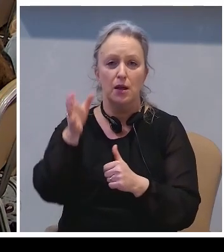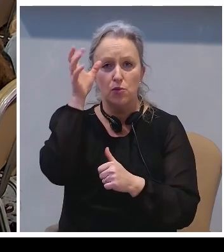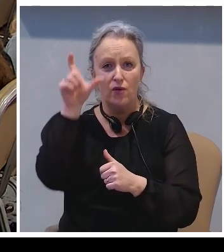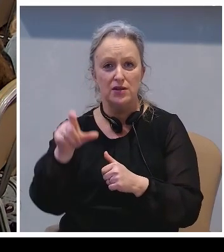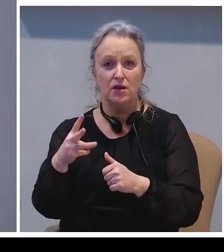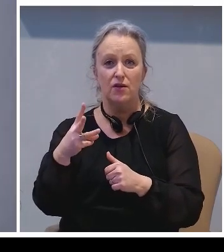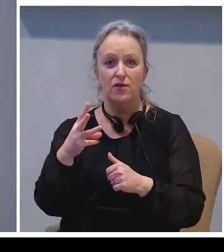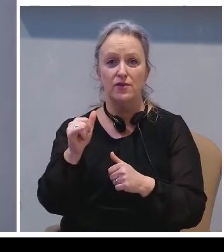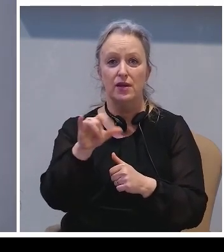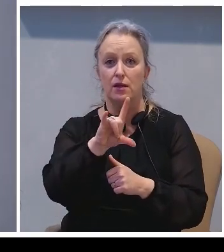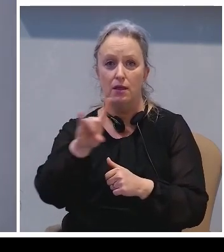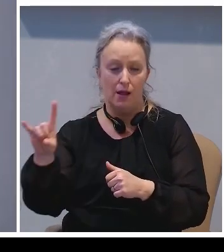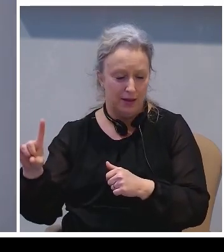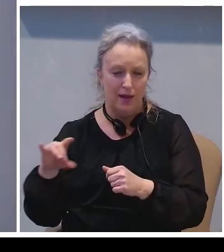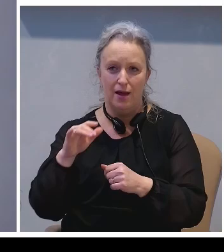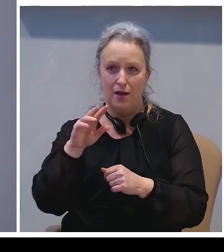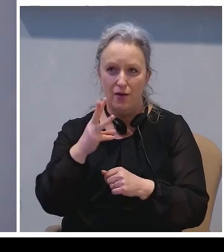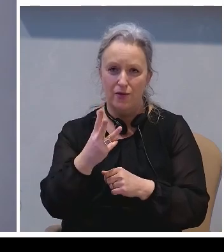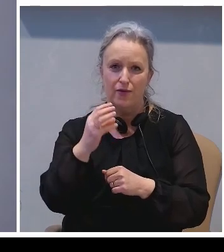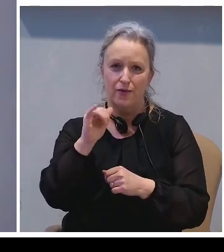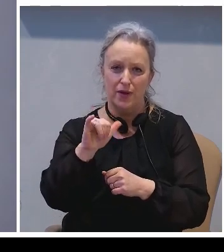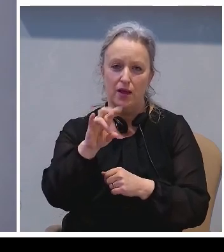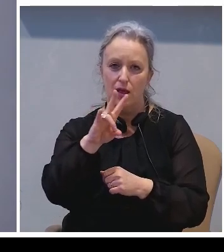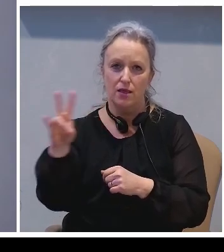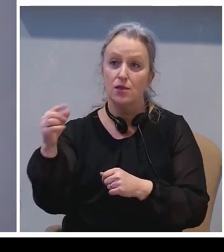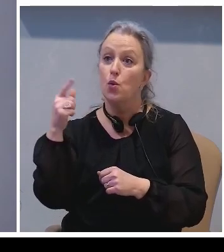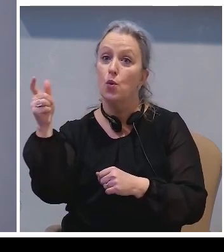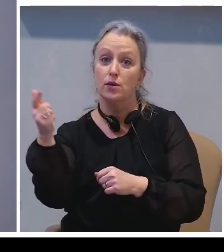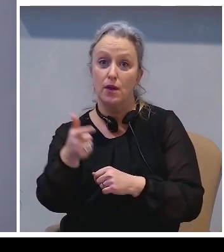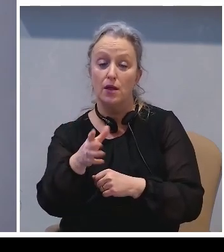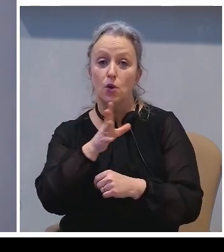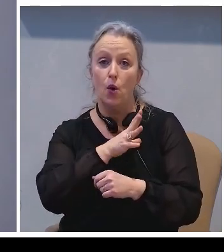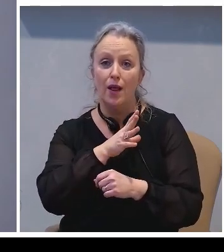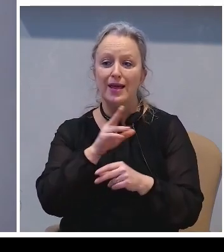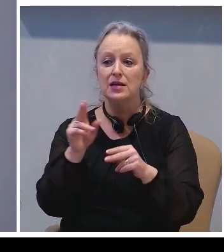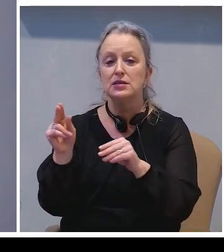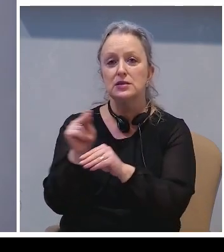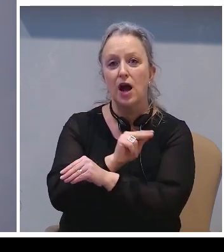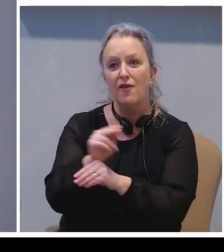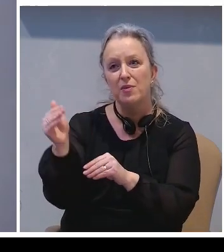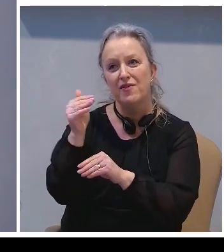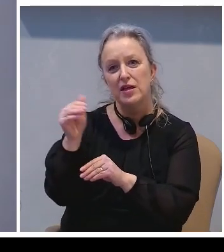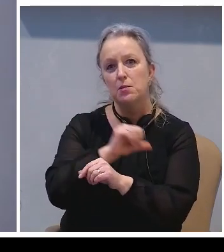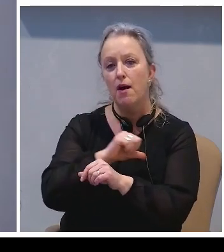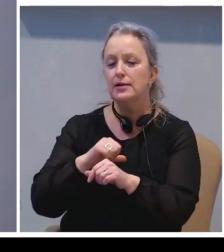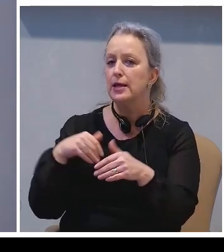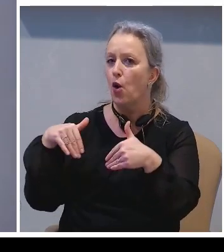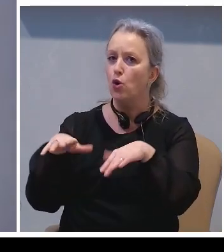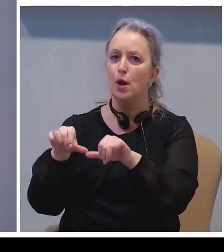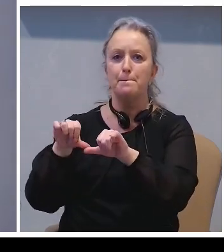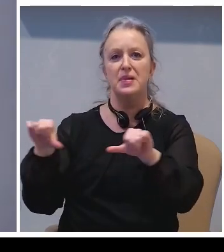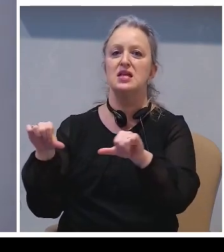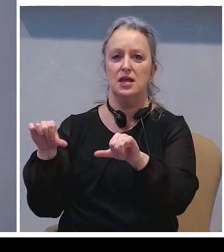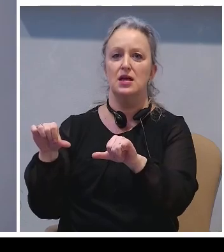selle näite, Professor et Wynn ravimifirma gave a dikteerib good example of how pharmaceutical companies dictate